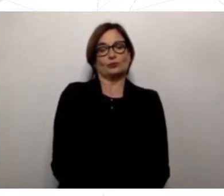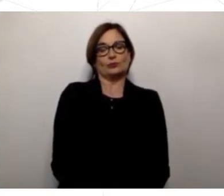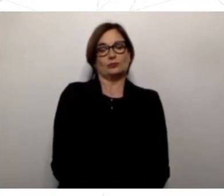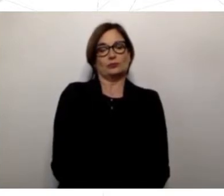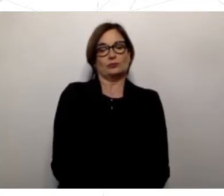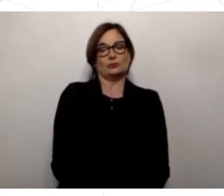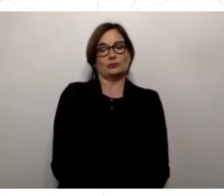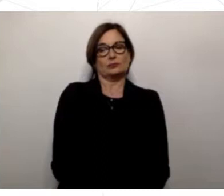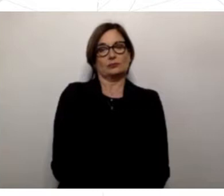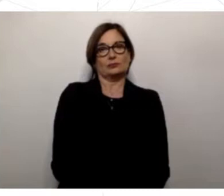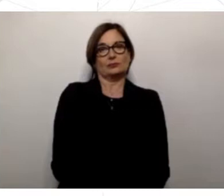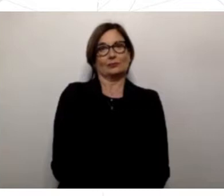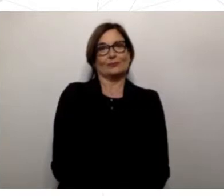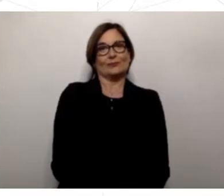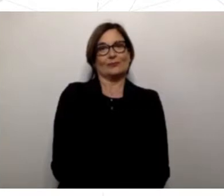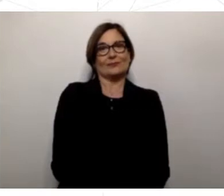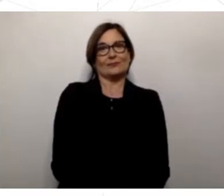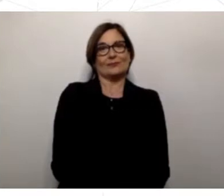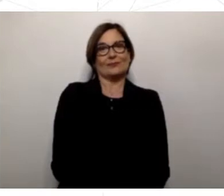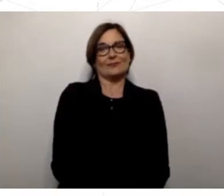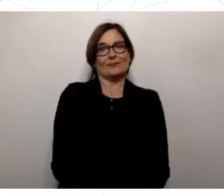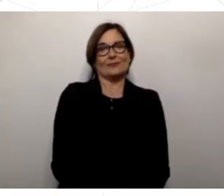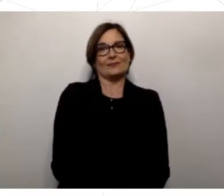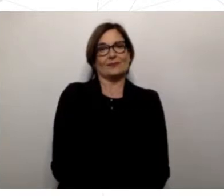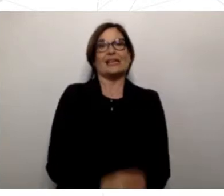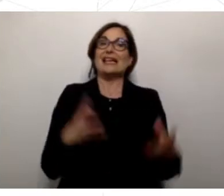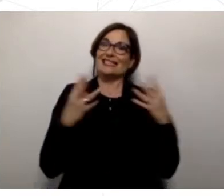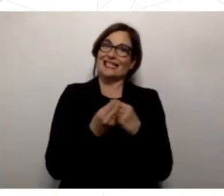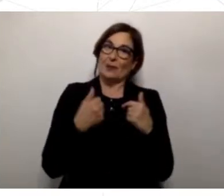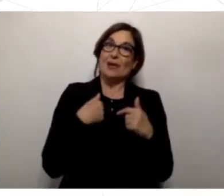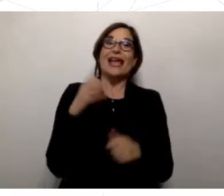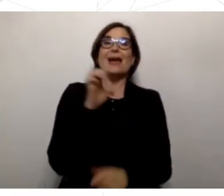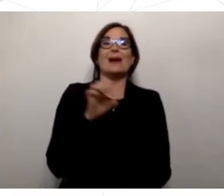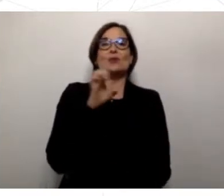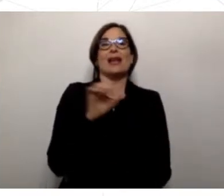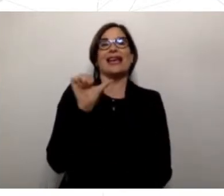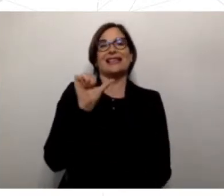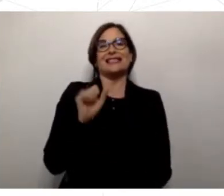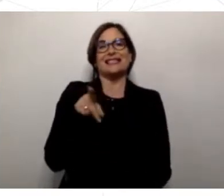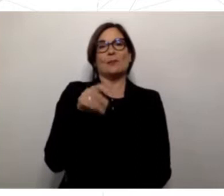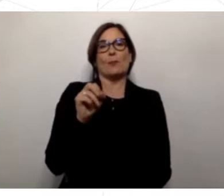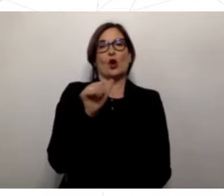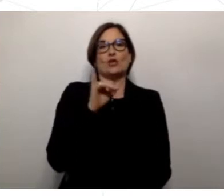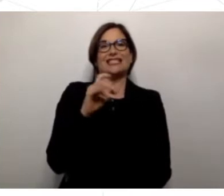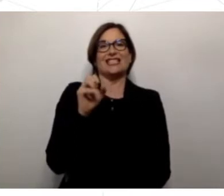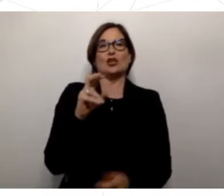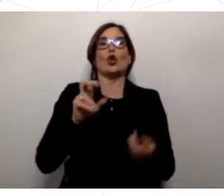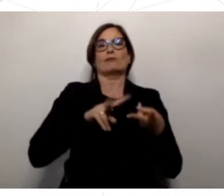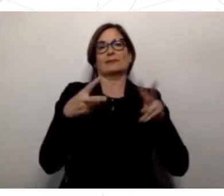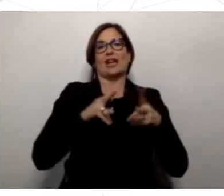Jarnail and Emily. E con noi c'è Emanuele Esposito che si occuperà della